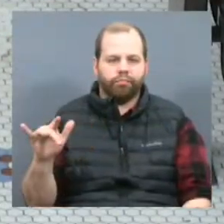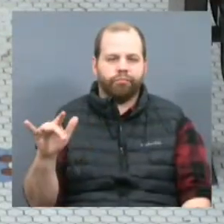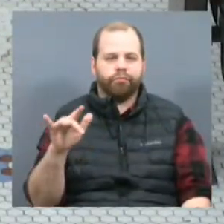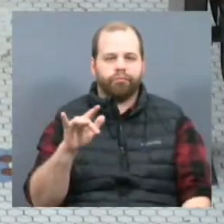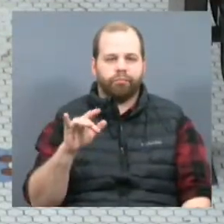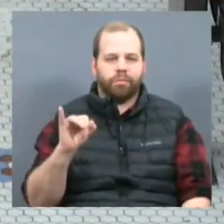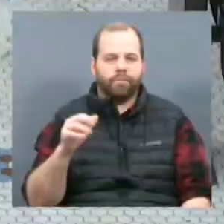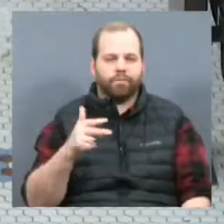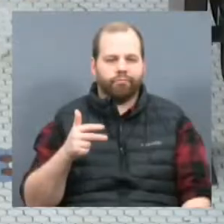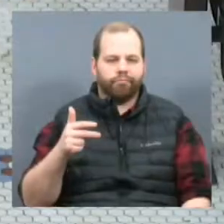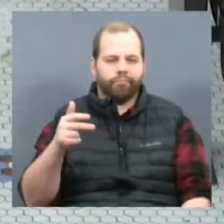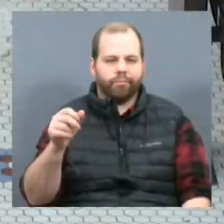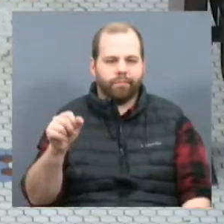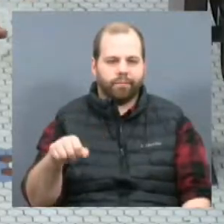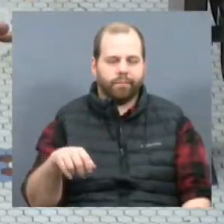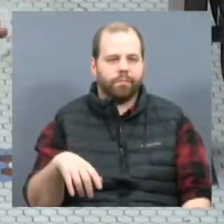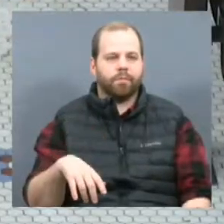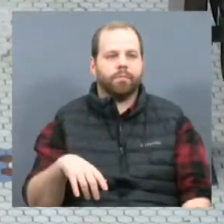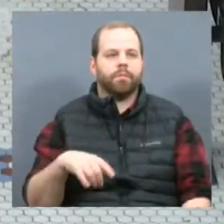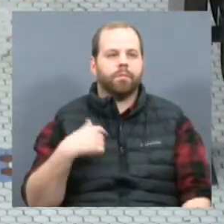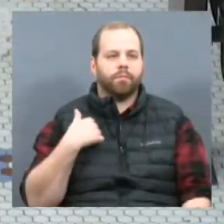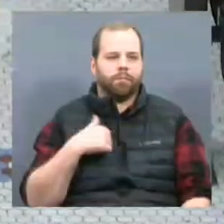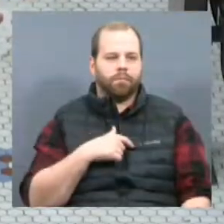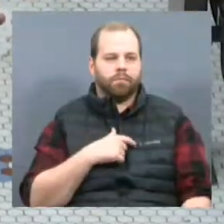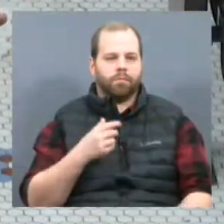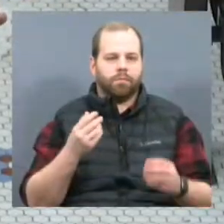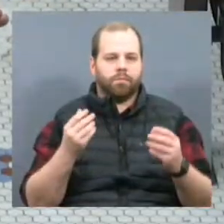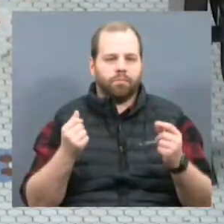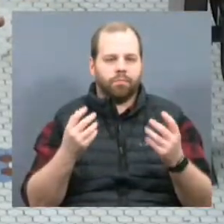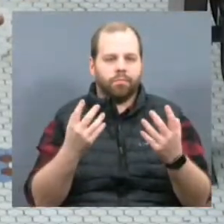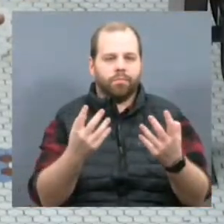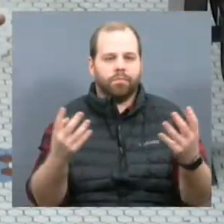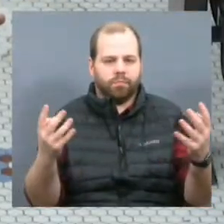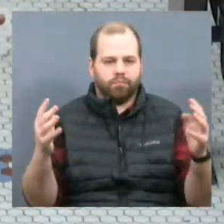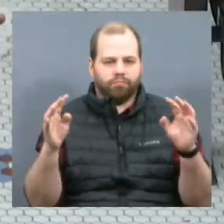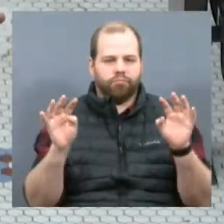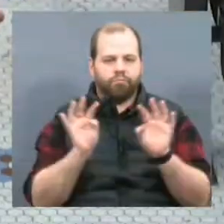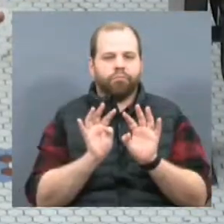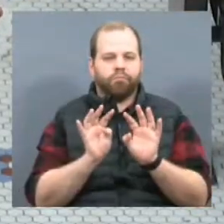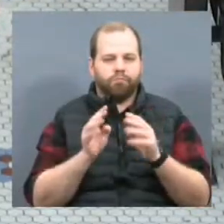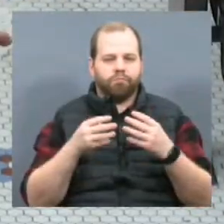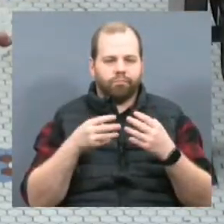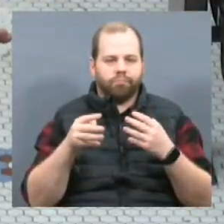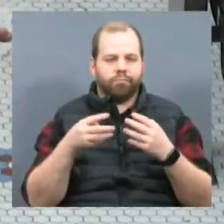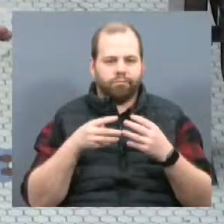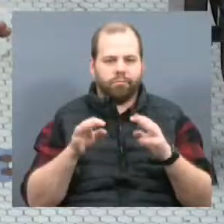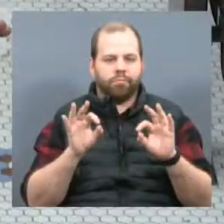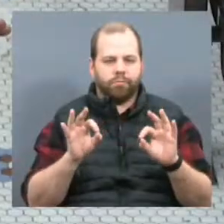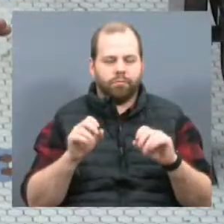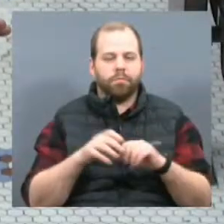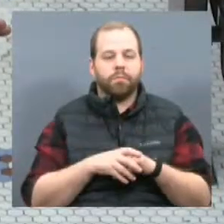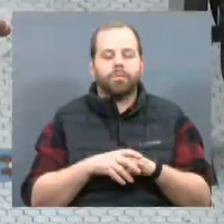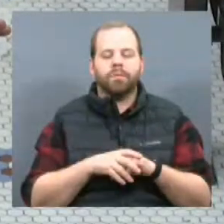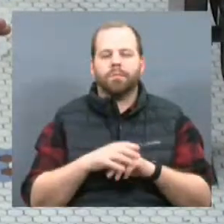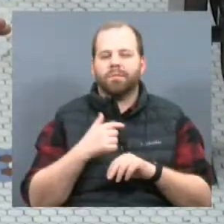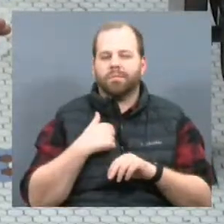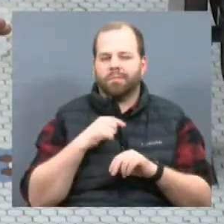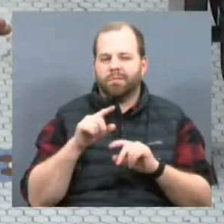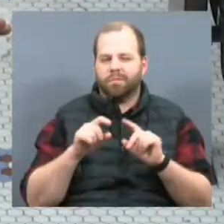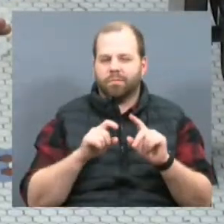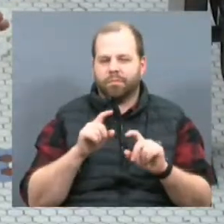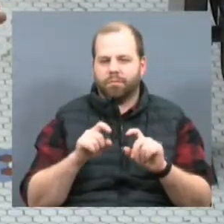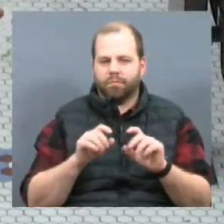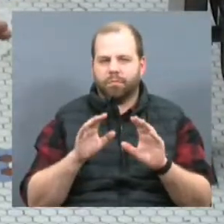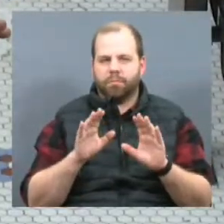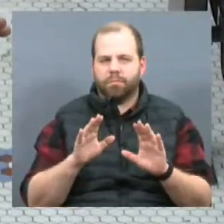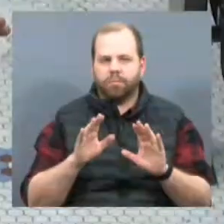to. Our property is fenced and gated. My questions are,